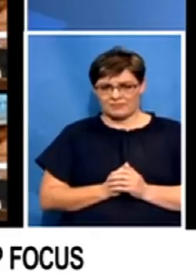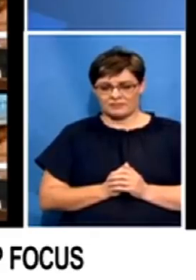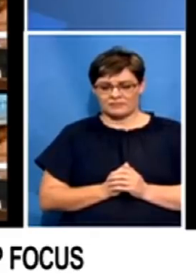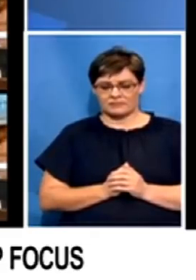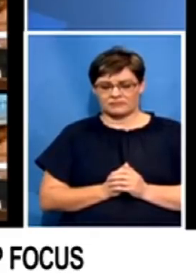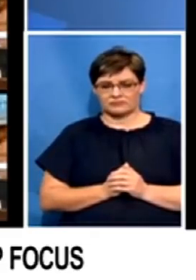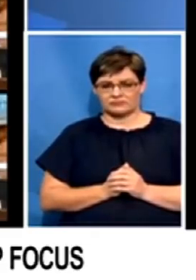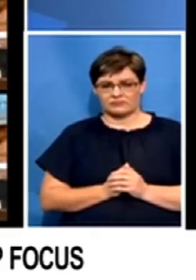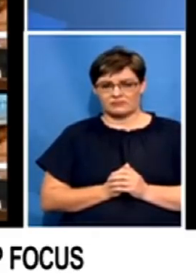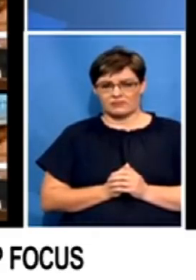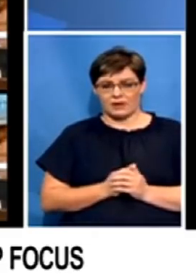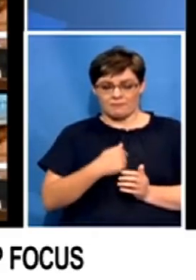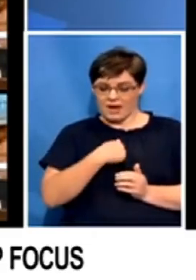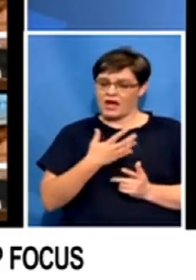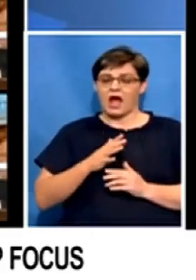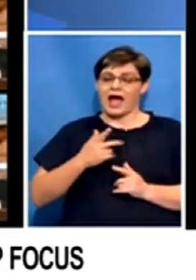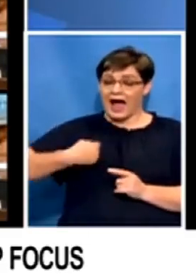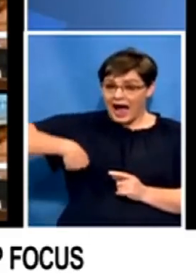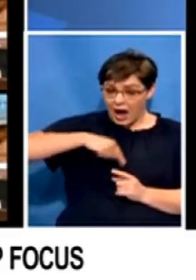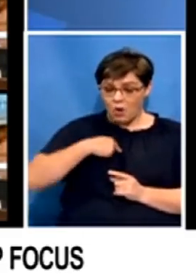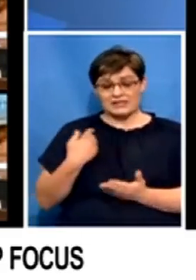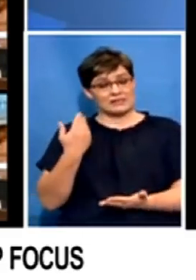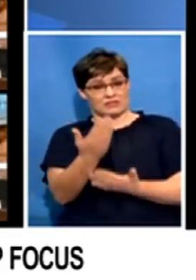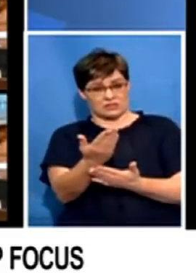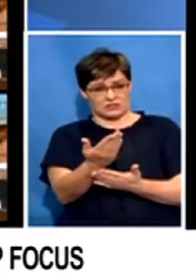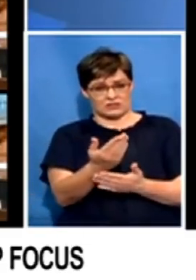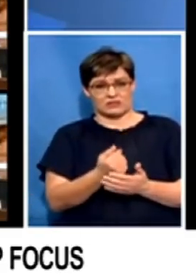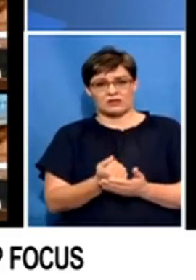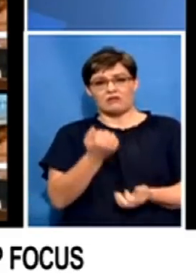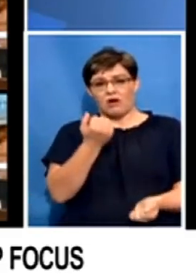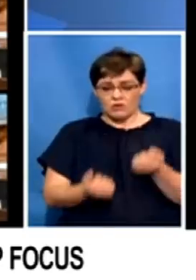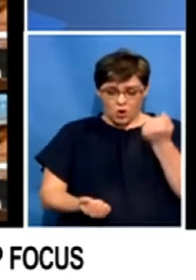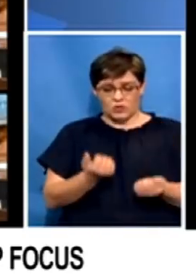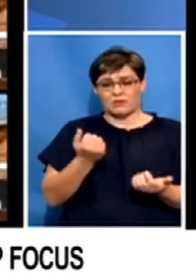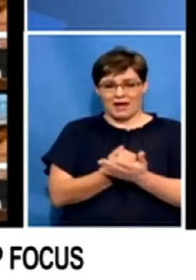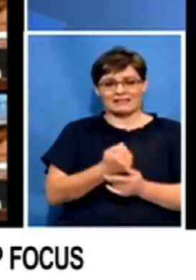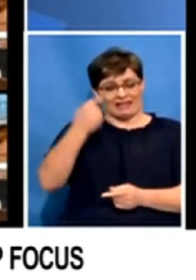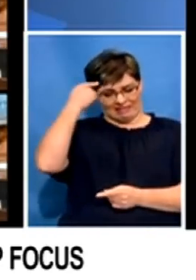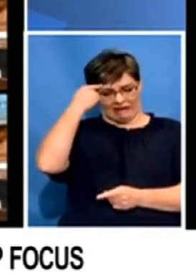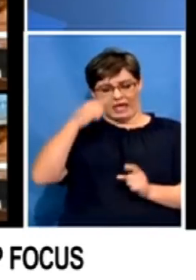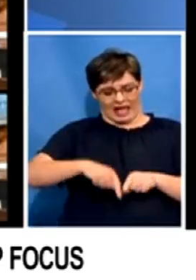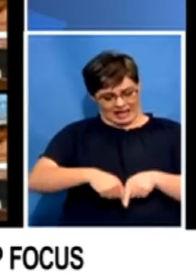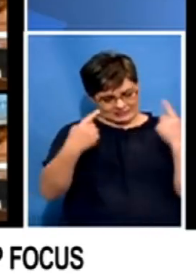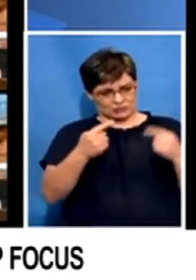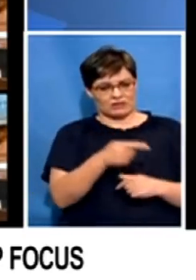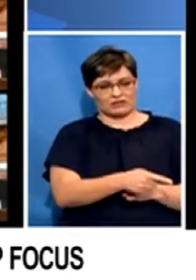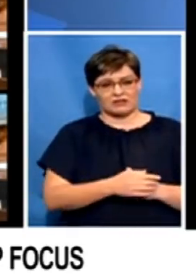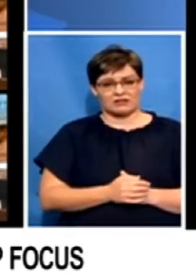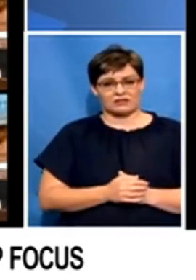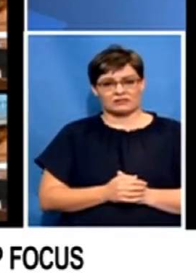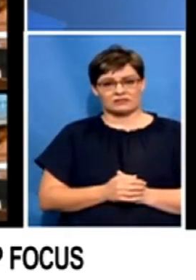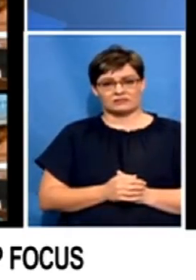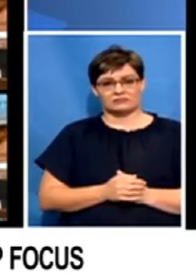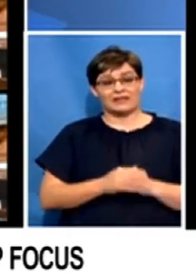case, is a matter this court must consider exceptional. It may not be exceptional all the time that a case between